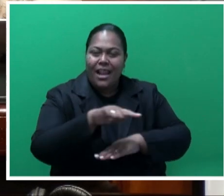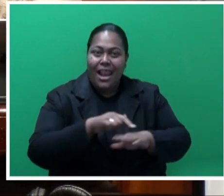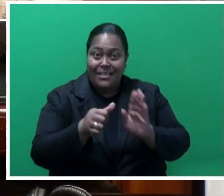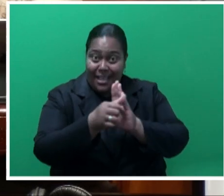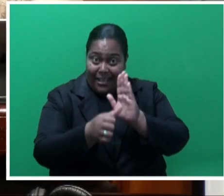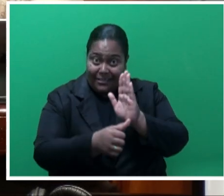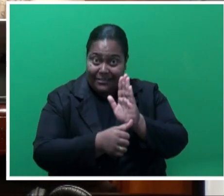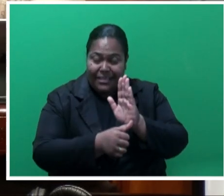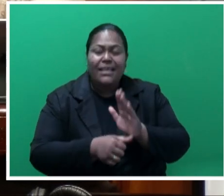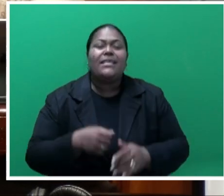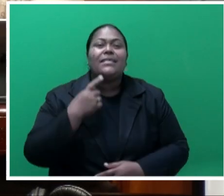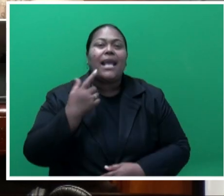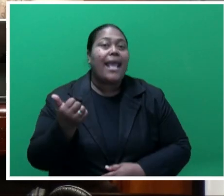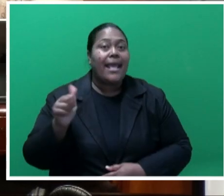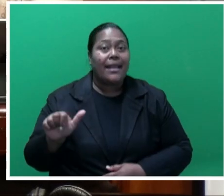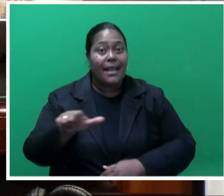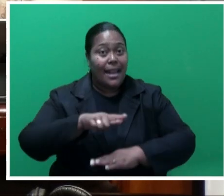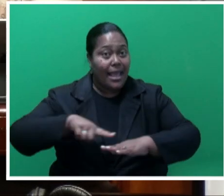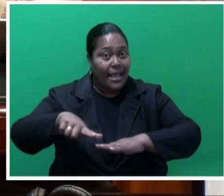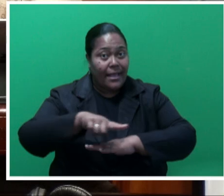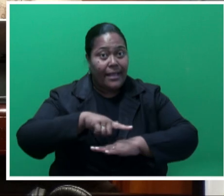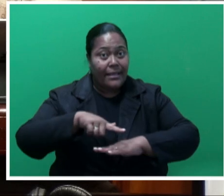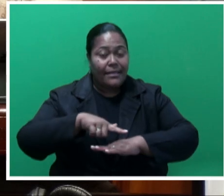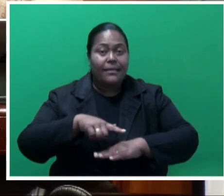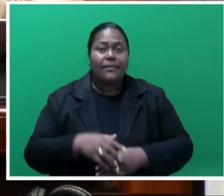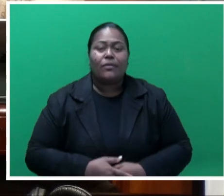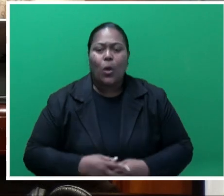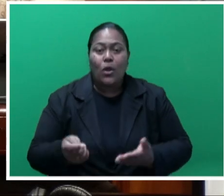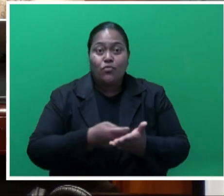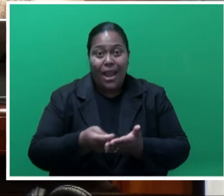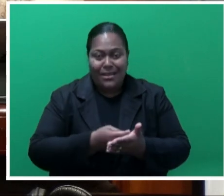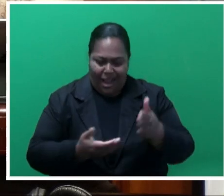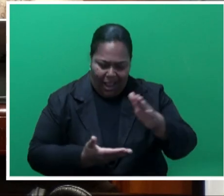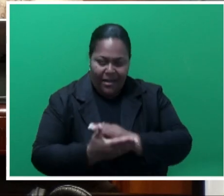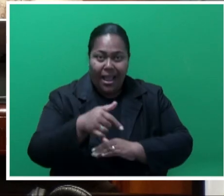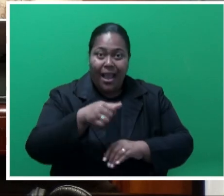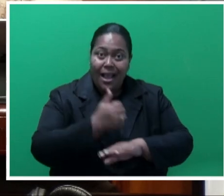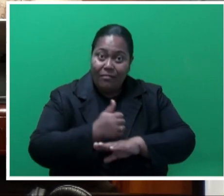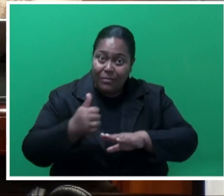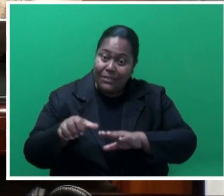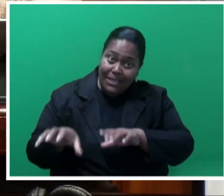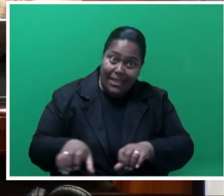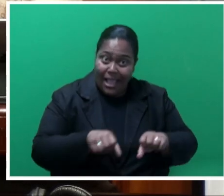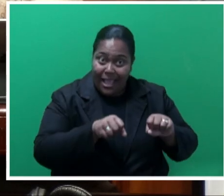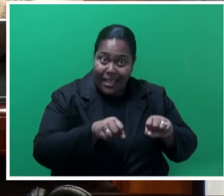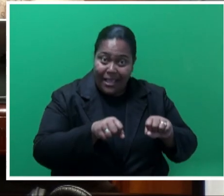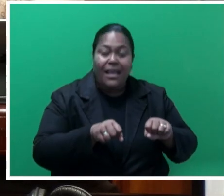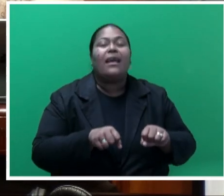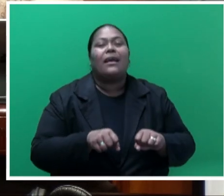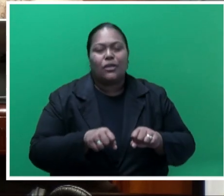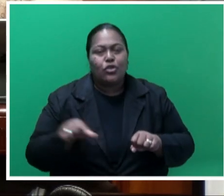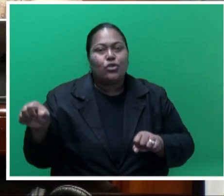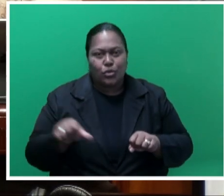provides that any land that is taken on lease by the state shall be made out to the